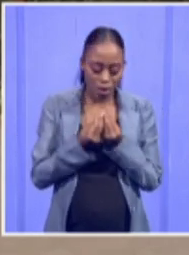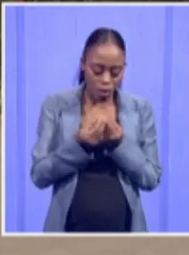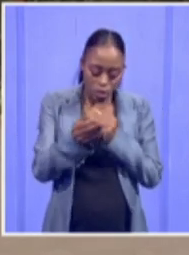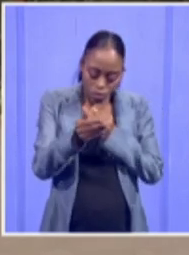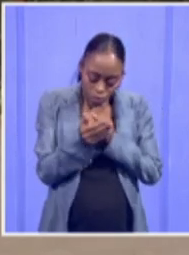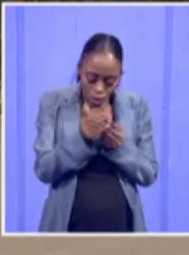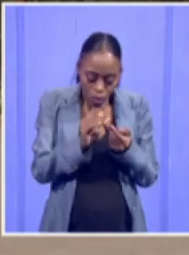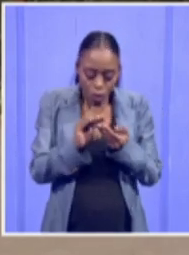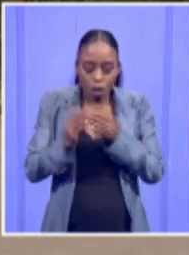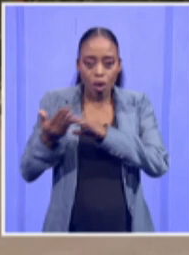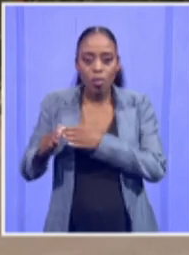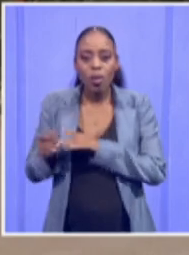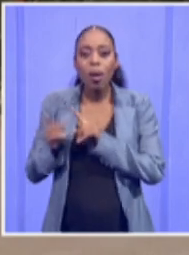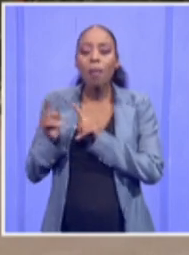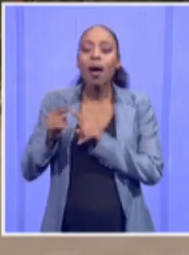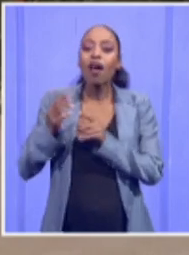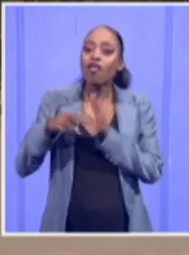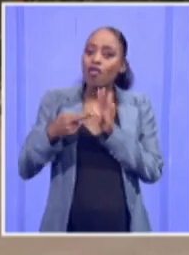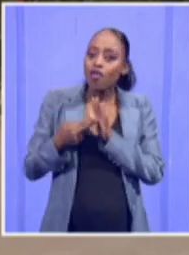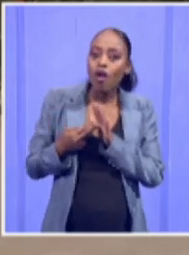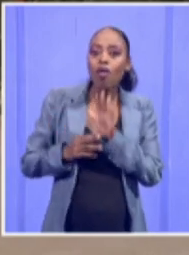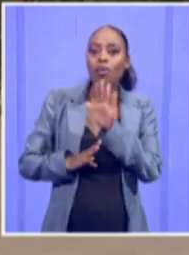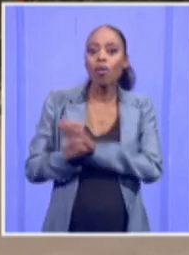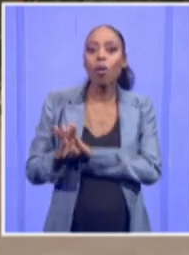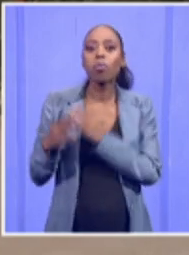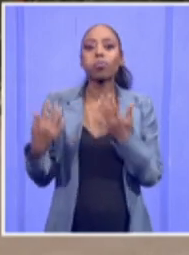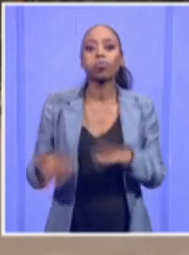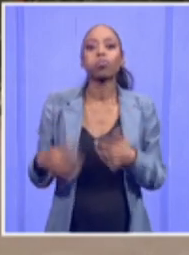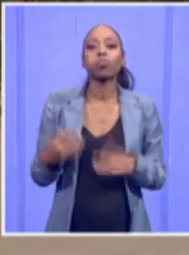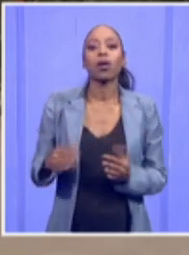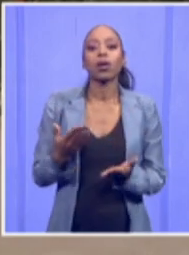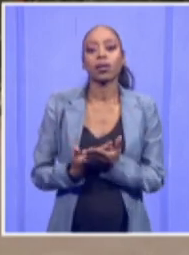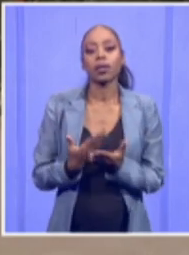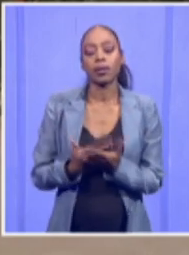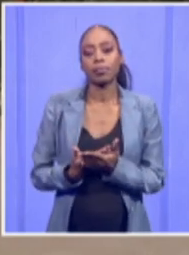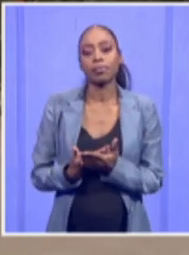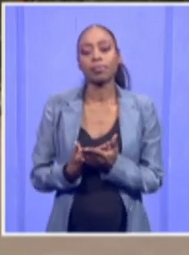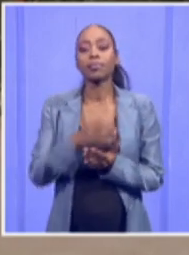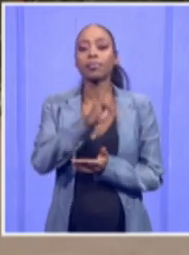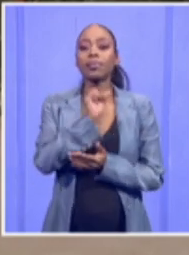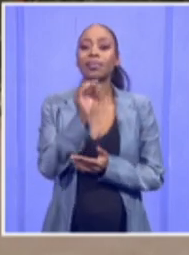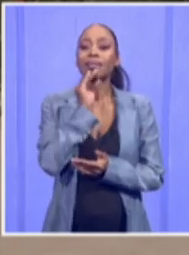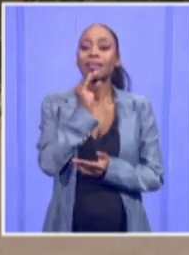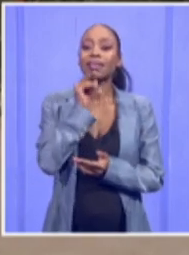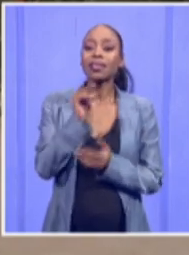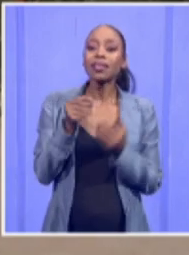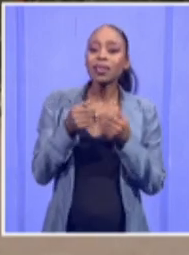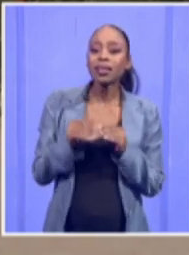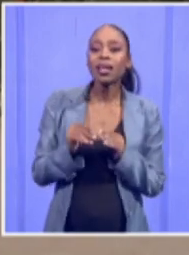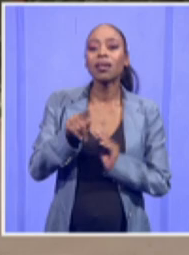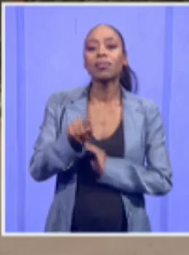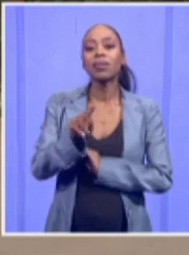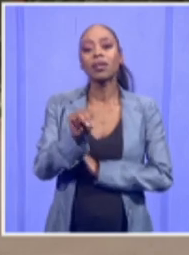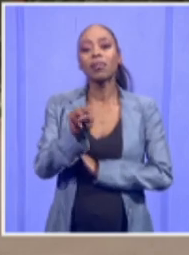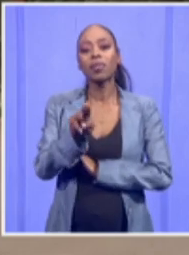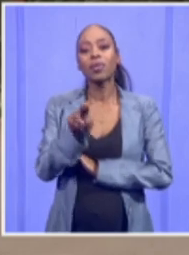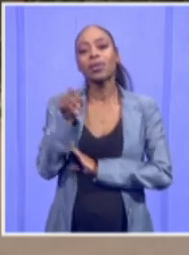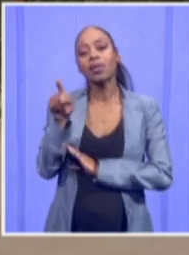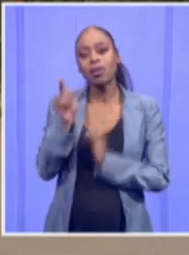role in creating a conducive environment for economic development. So he is starting a PMU that's going to look at